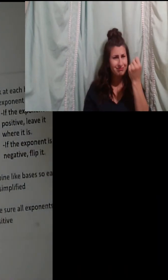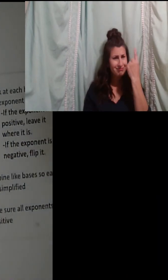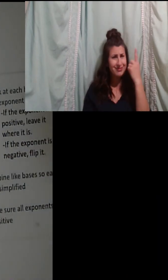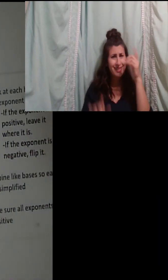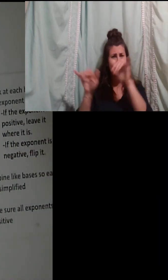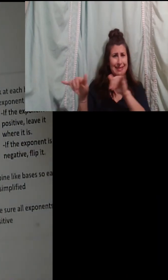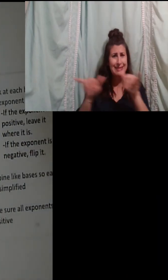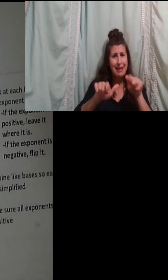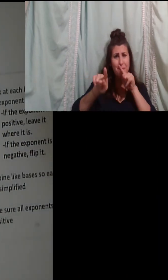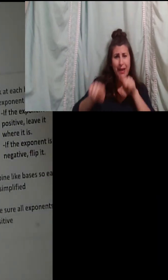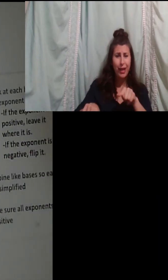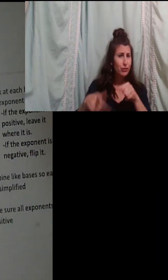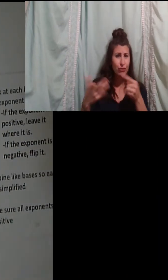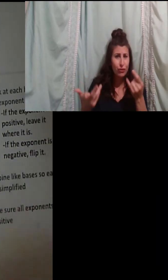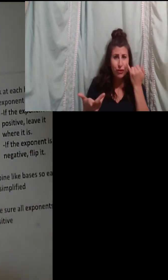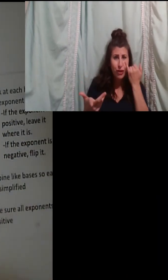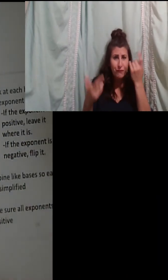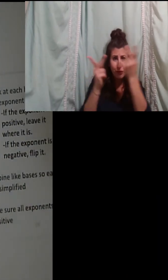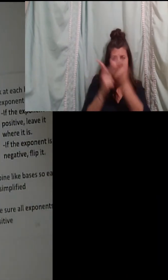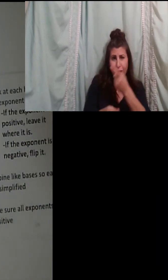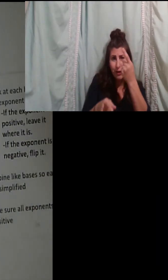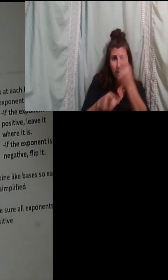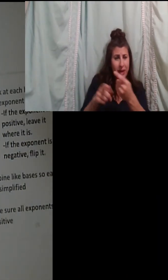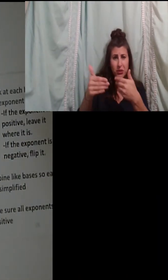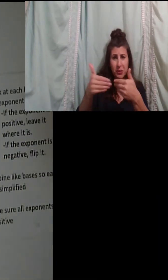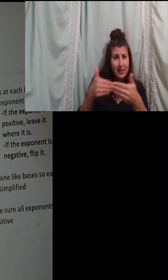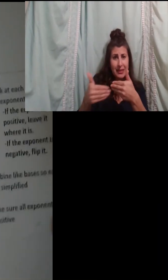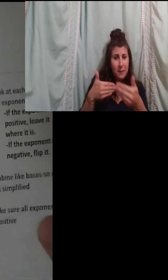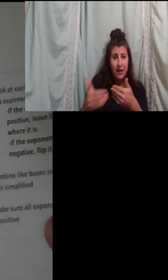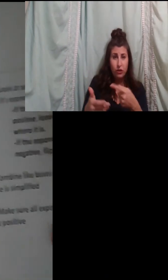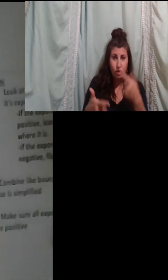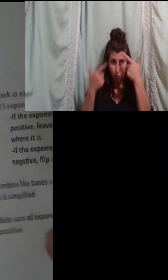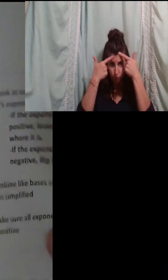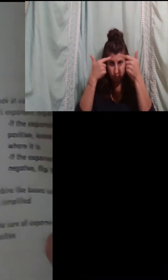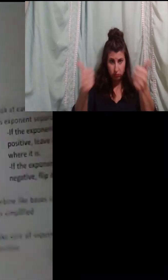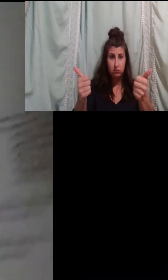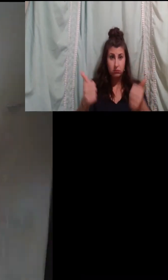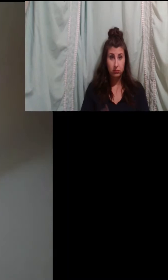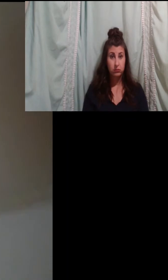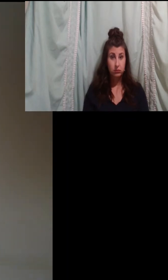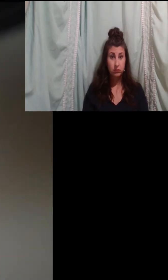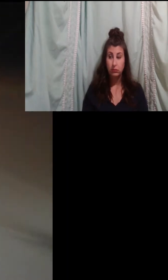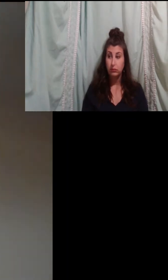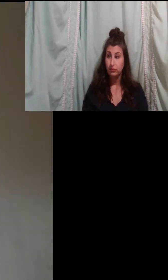get the same answer if you're doing it correctly. Alright.